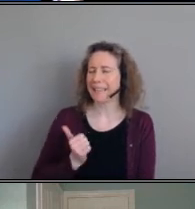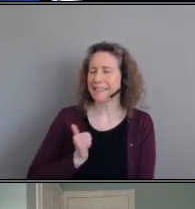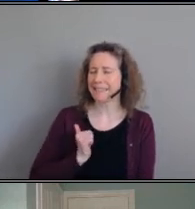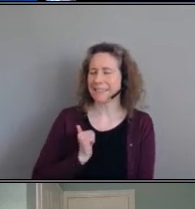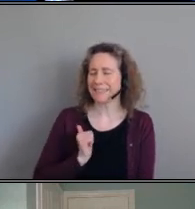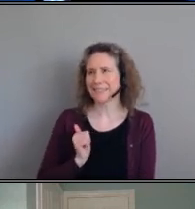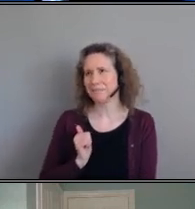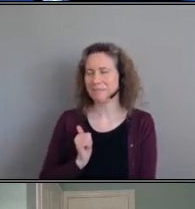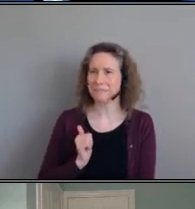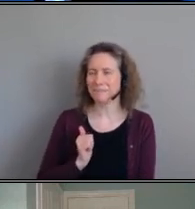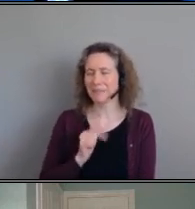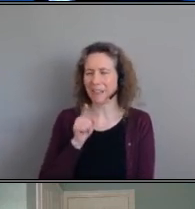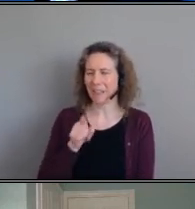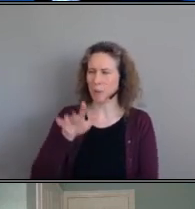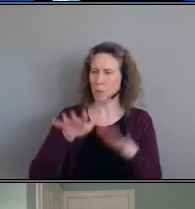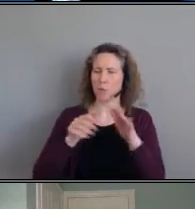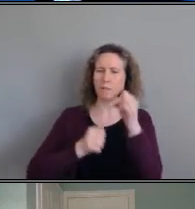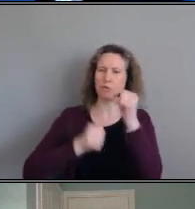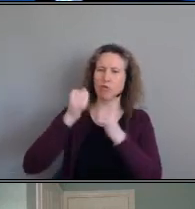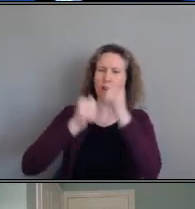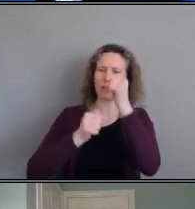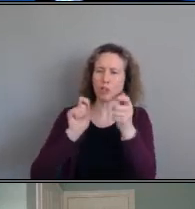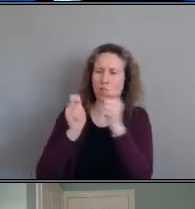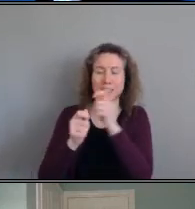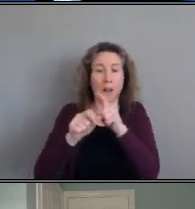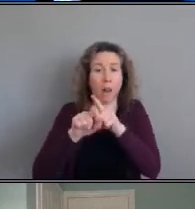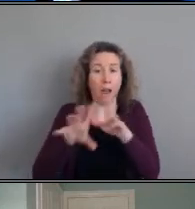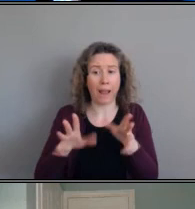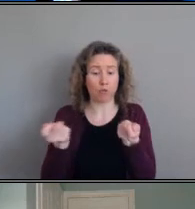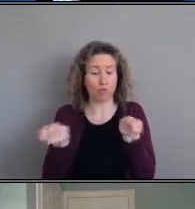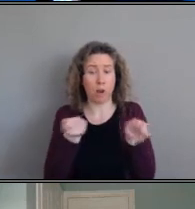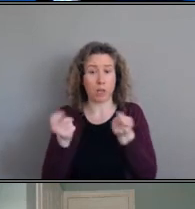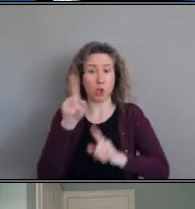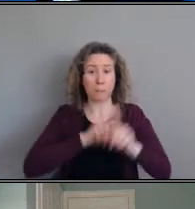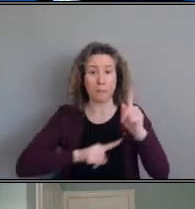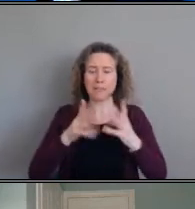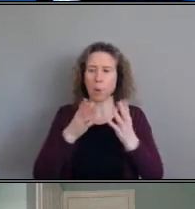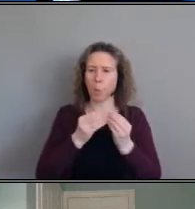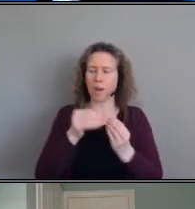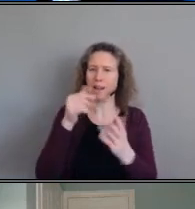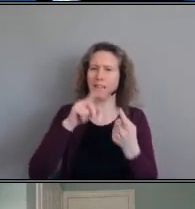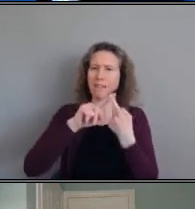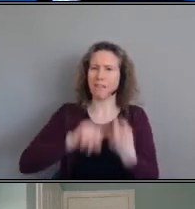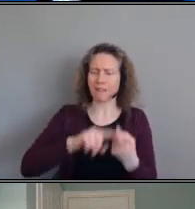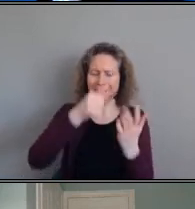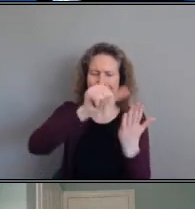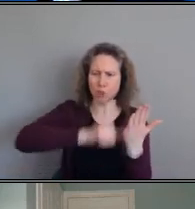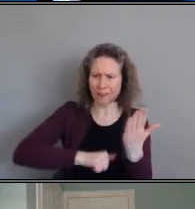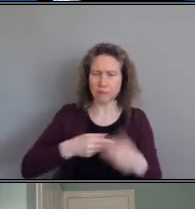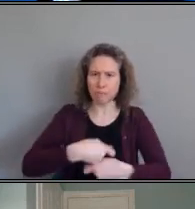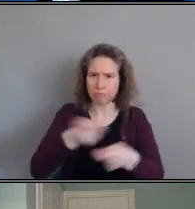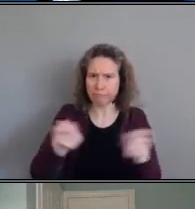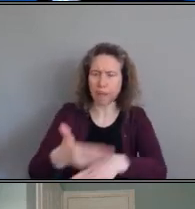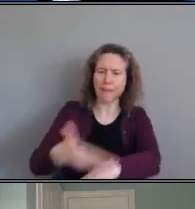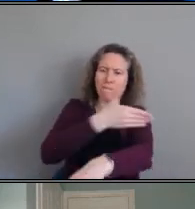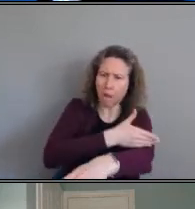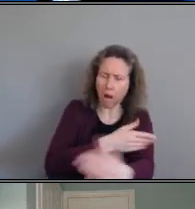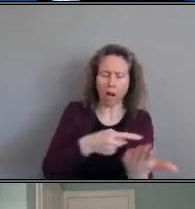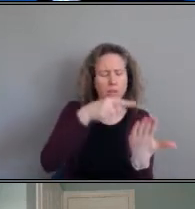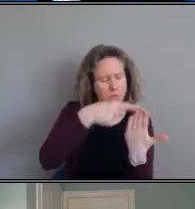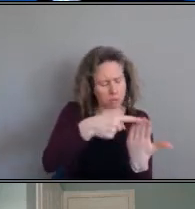of structural changes, for example, running your meetings with a fixed agenda that people have seen in advance, would make